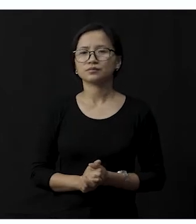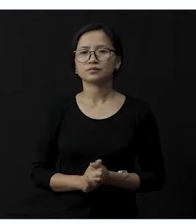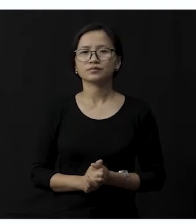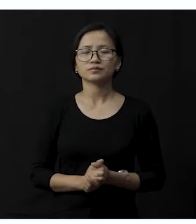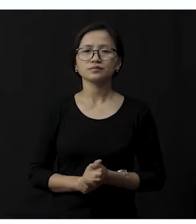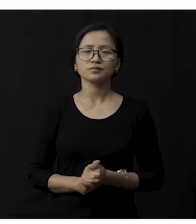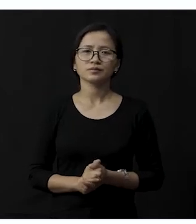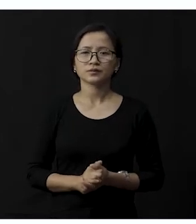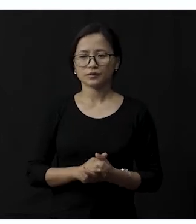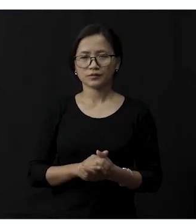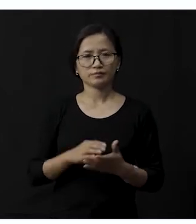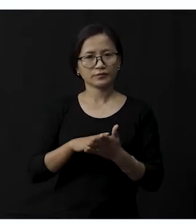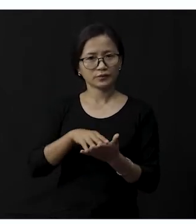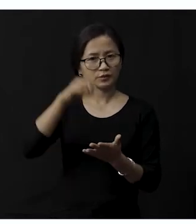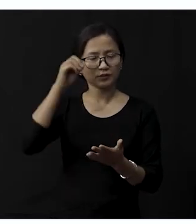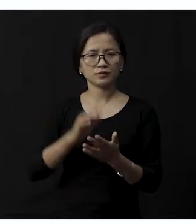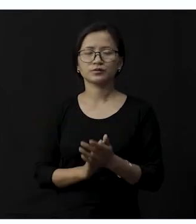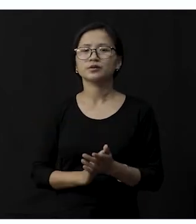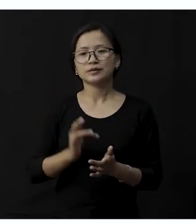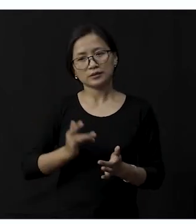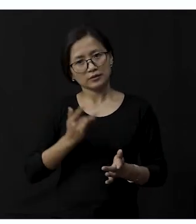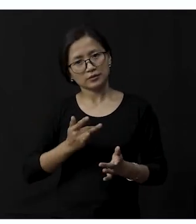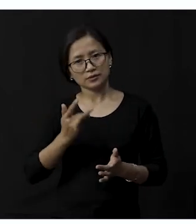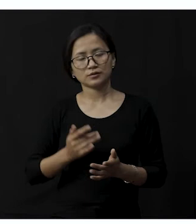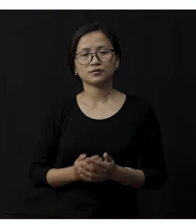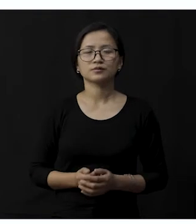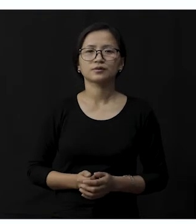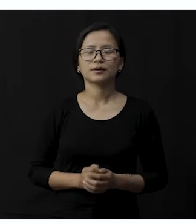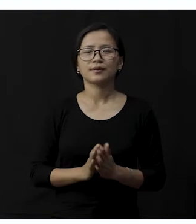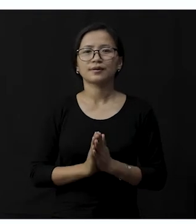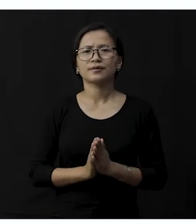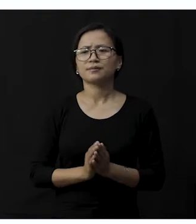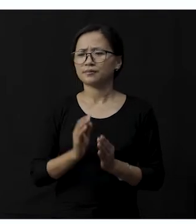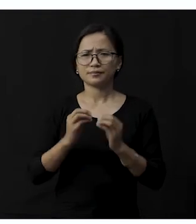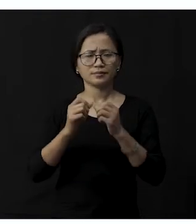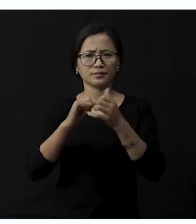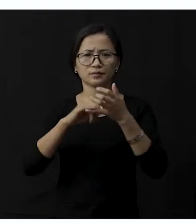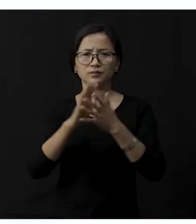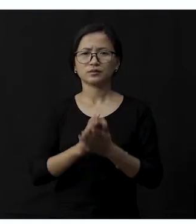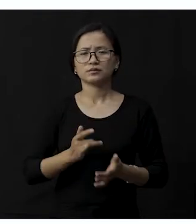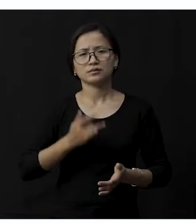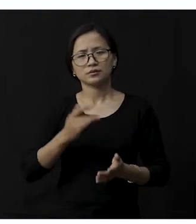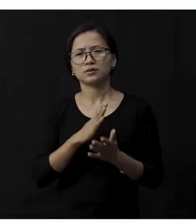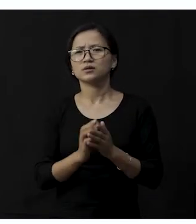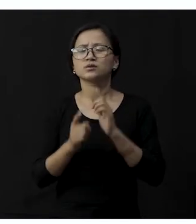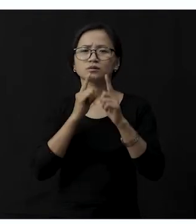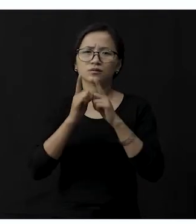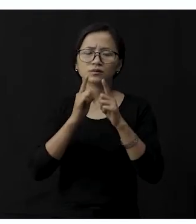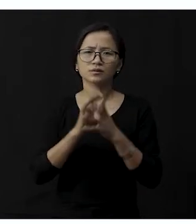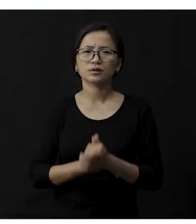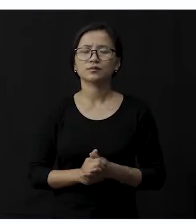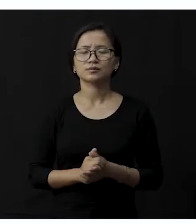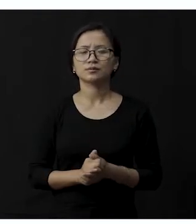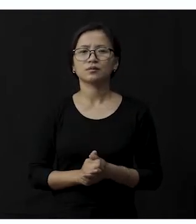the learning topic is adjectives. So basically adjectives are all your describing words. So how you